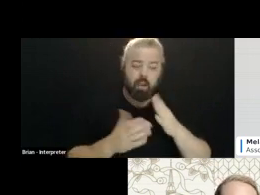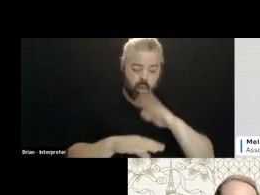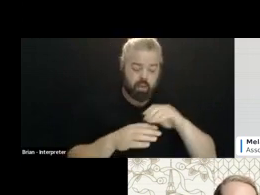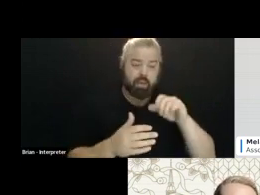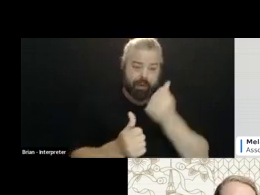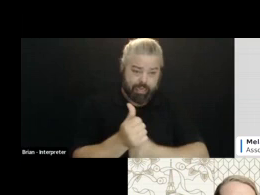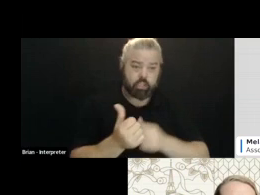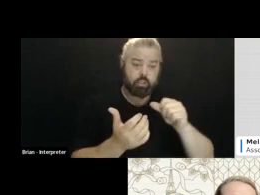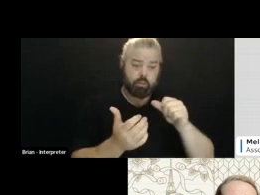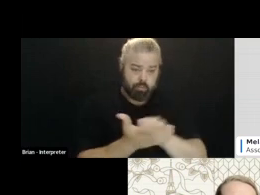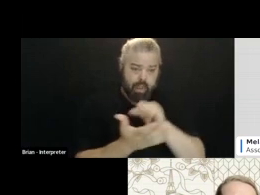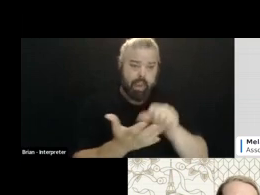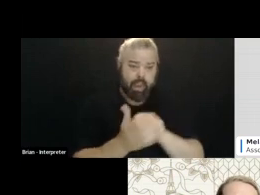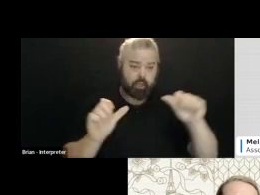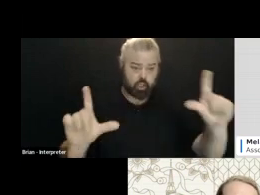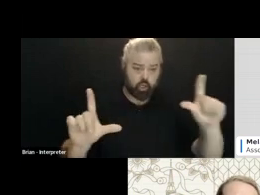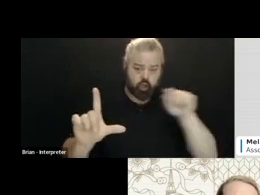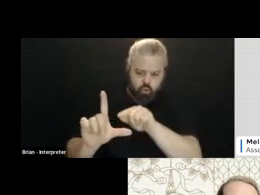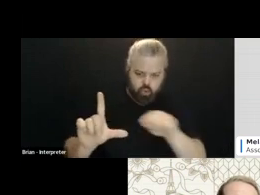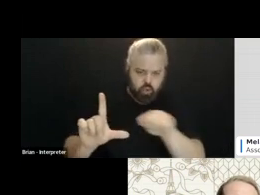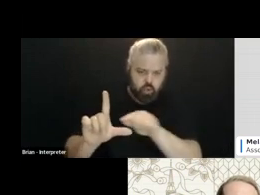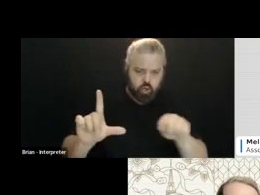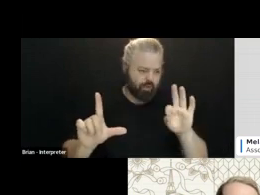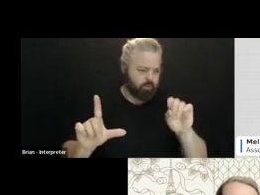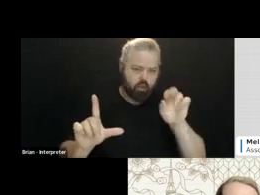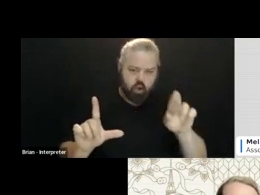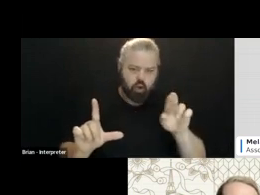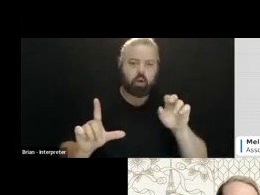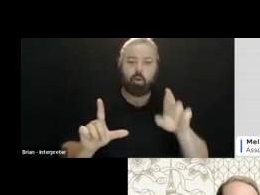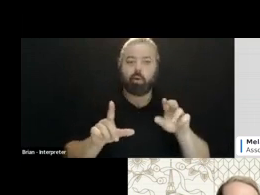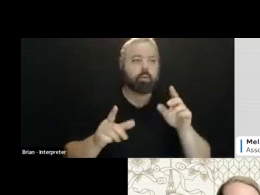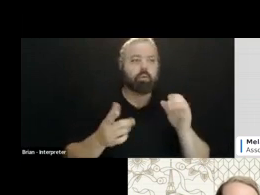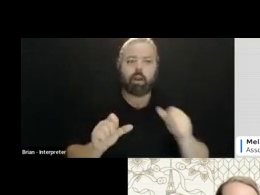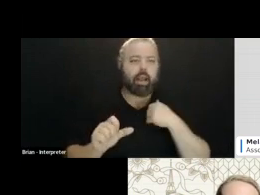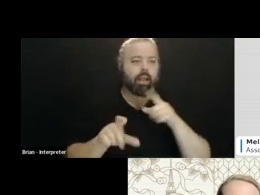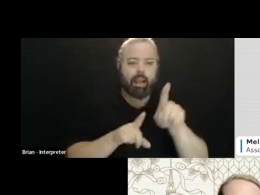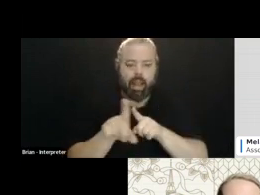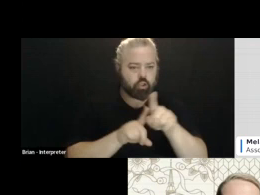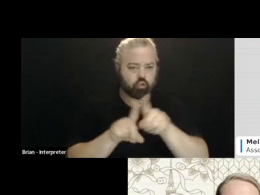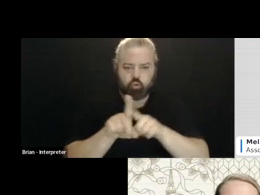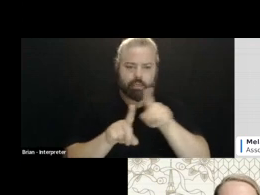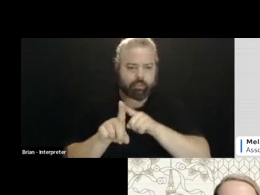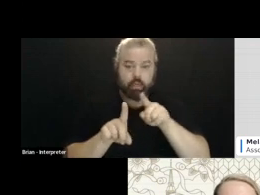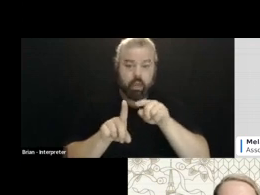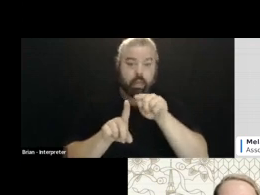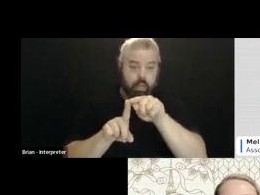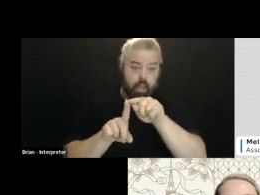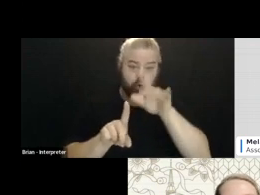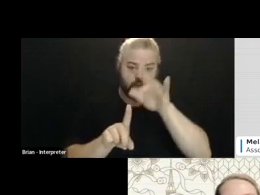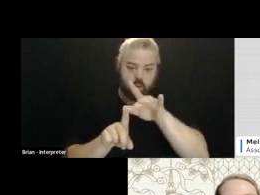You could do sort of an asterisk on certain things and link out to the glossary page for that